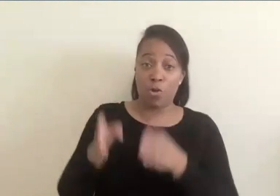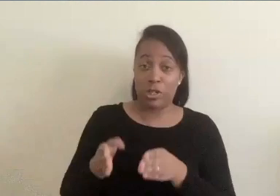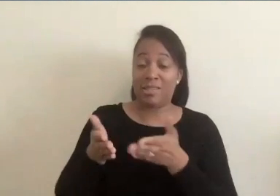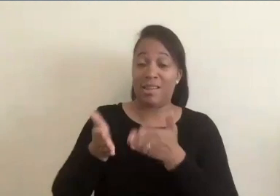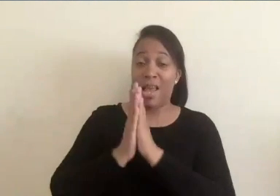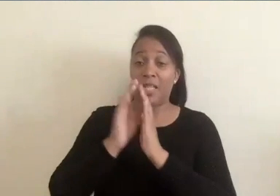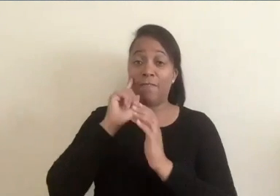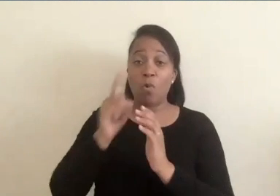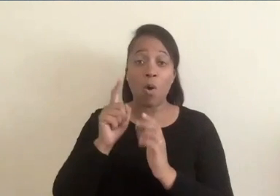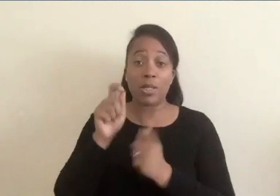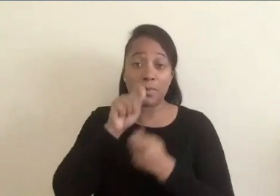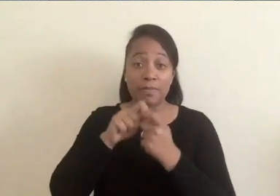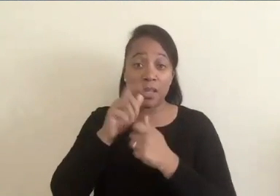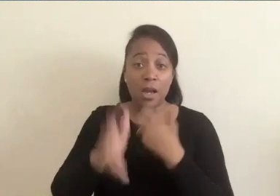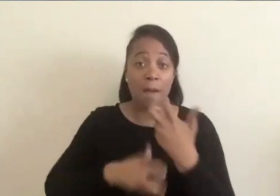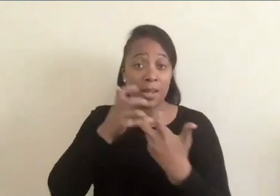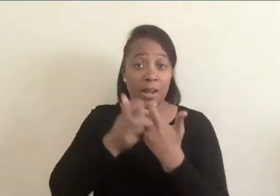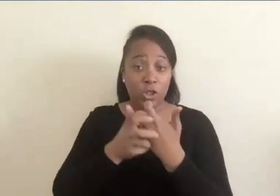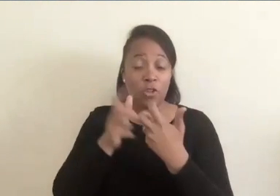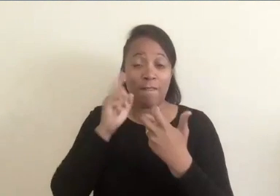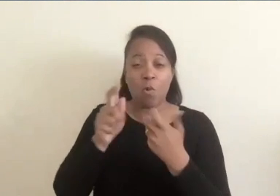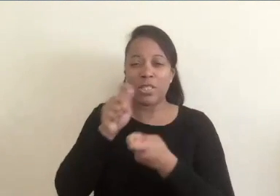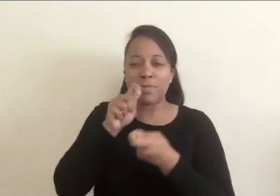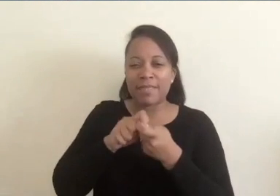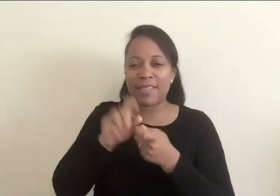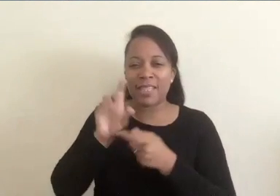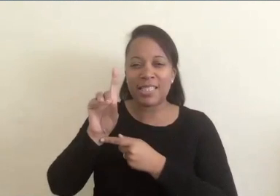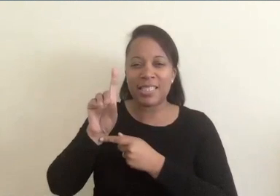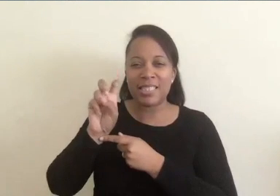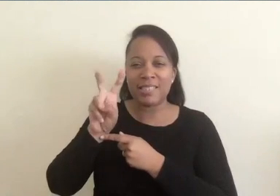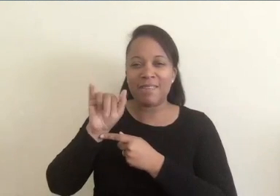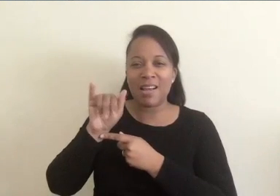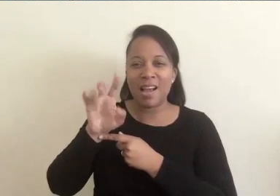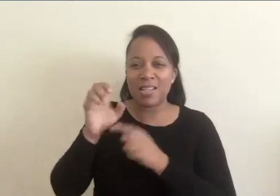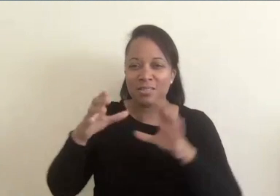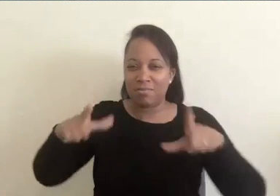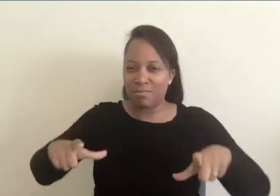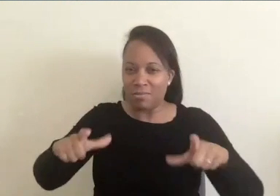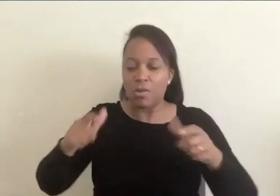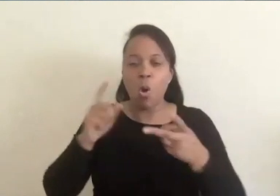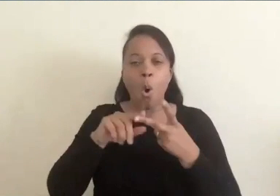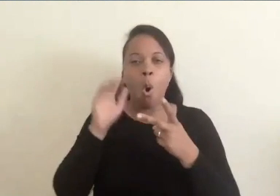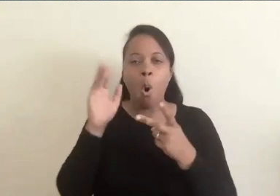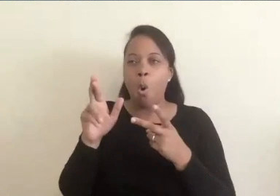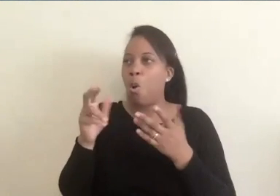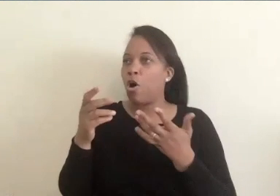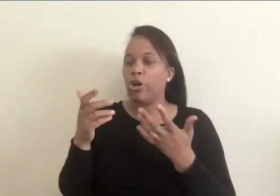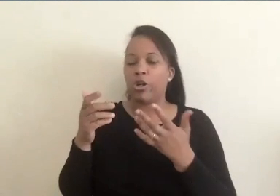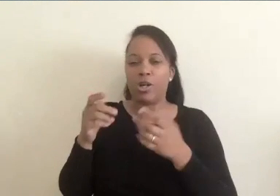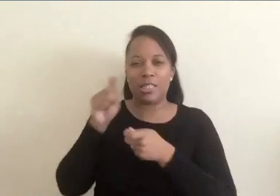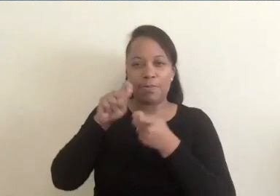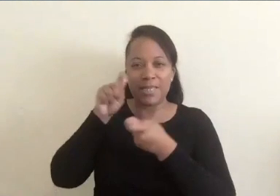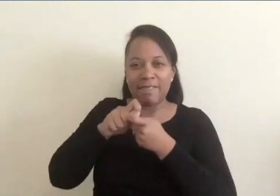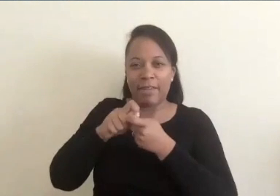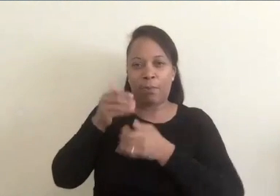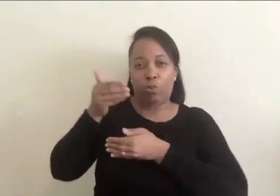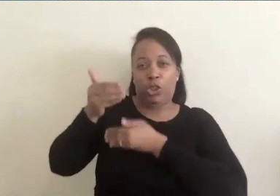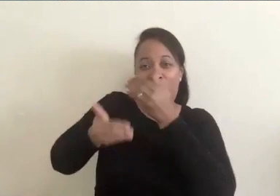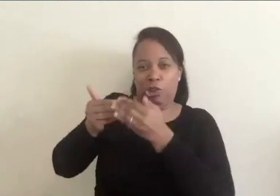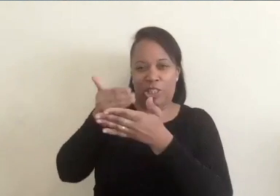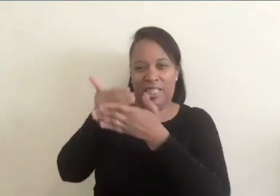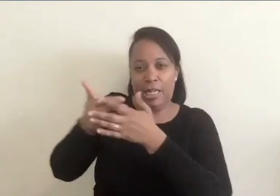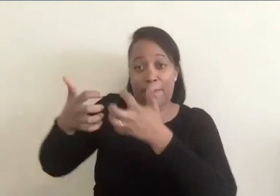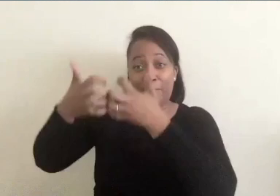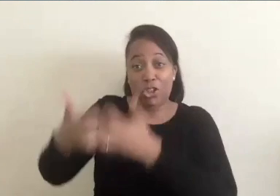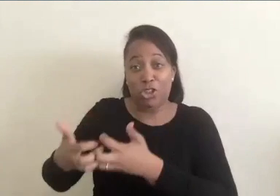an accommodation for a certain device or a certain procedure around a machine, and